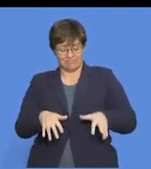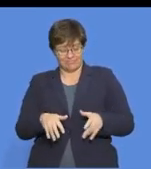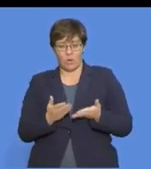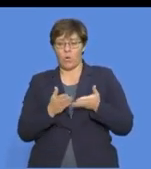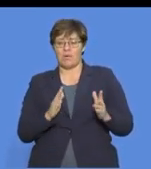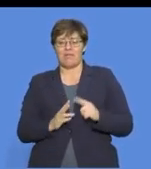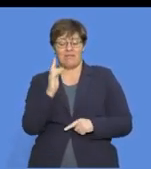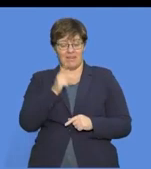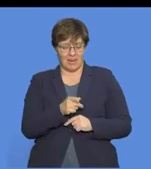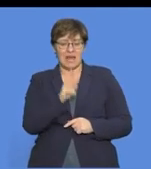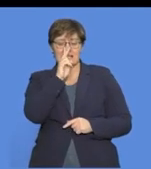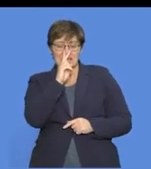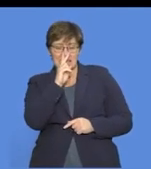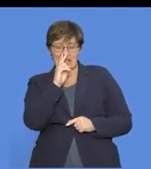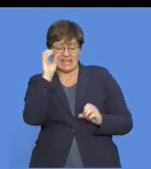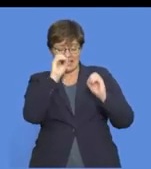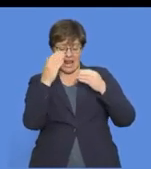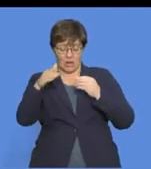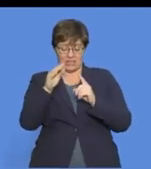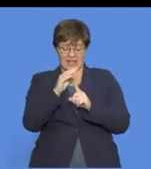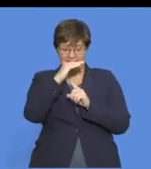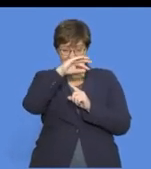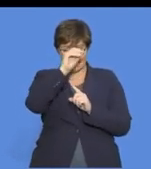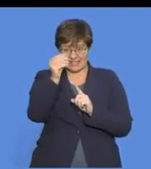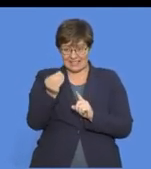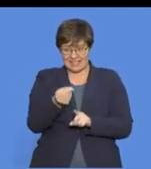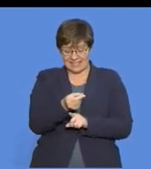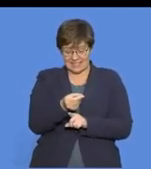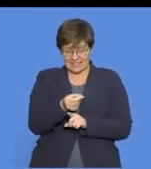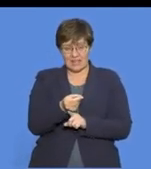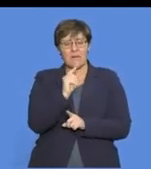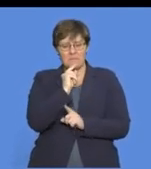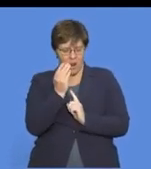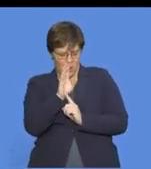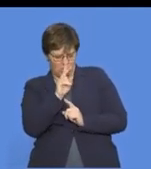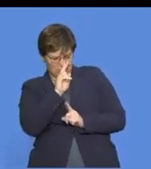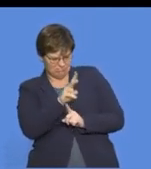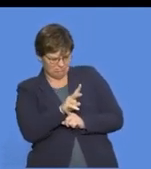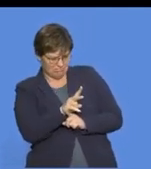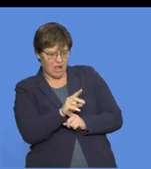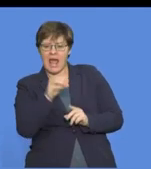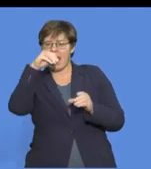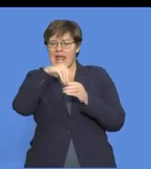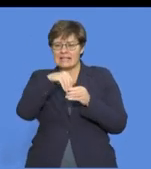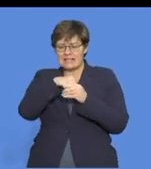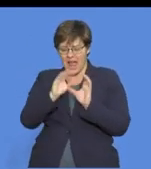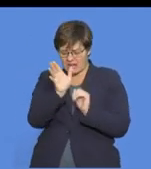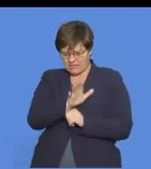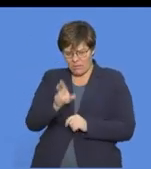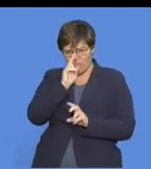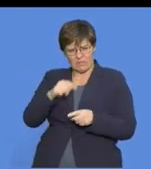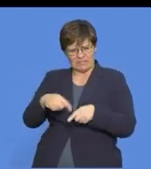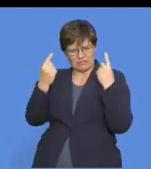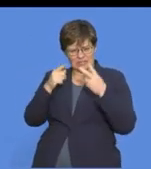and we can see the cells on the outside have a particular appearance. The cells